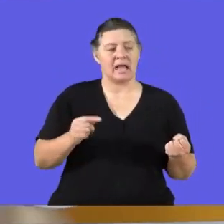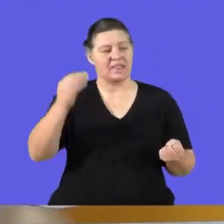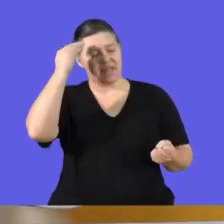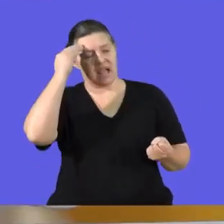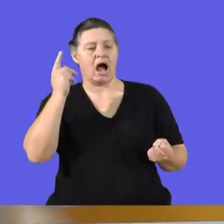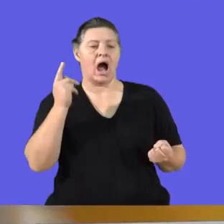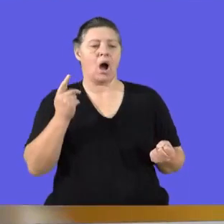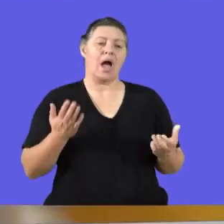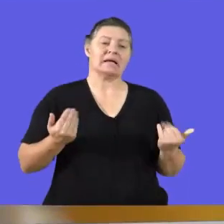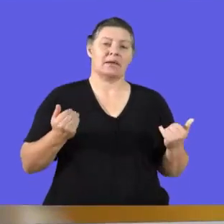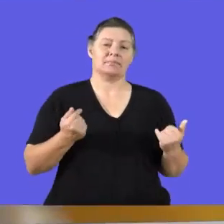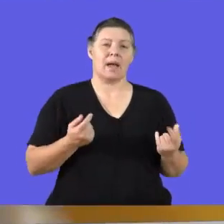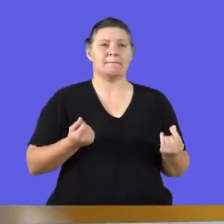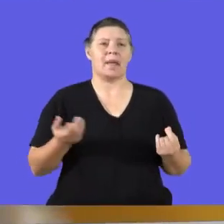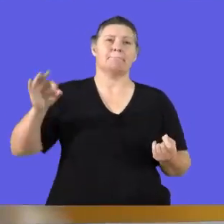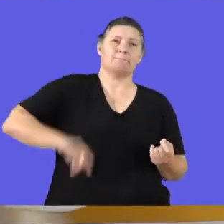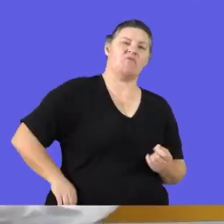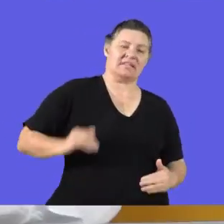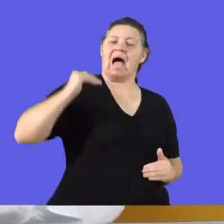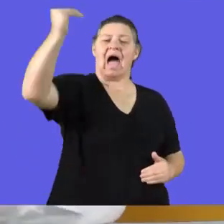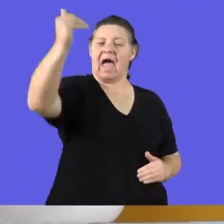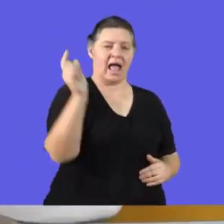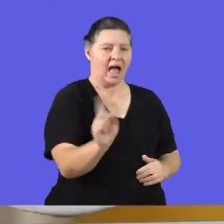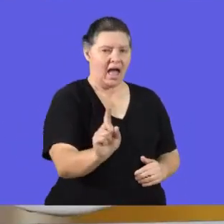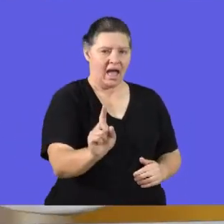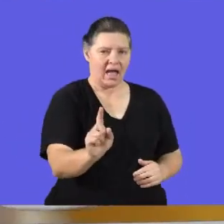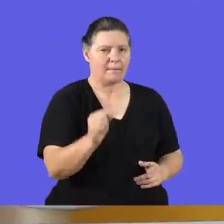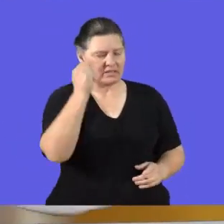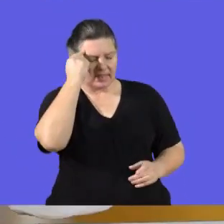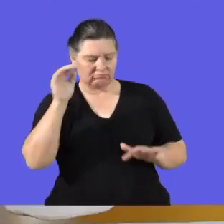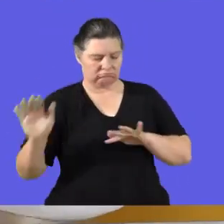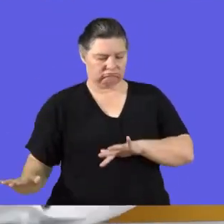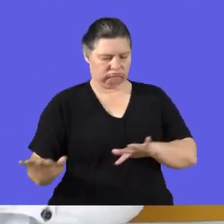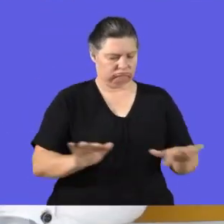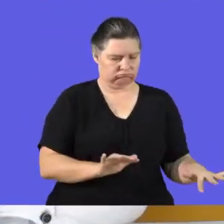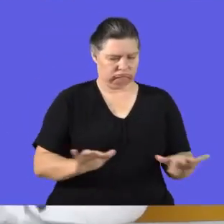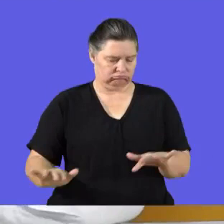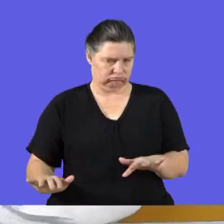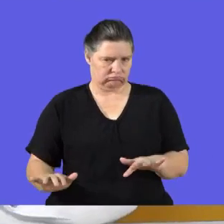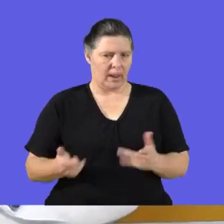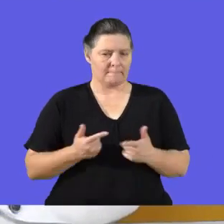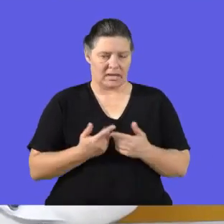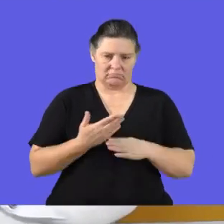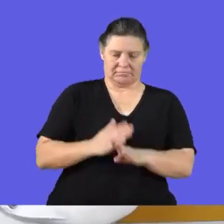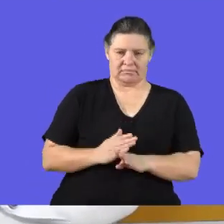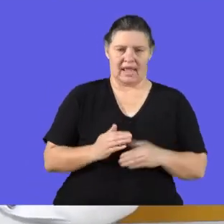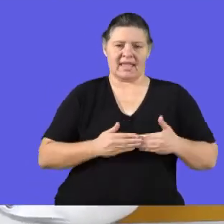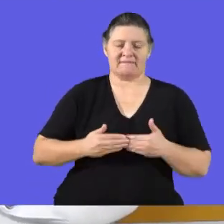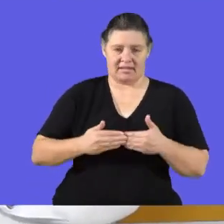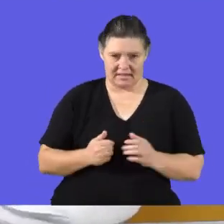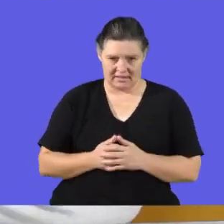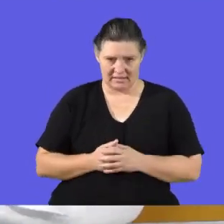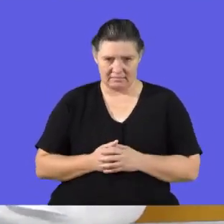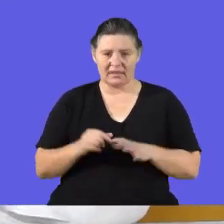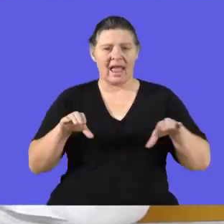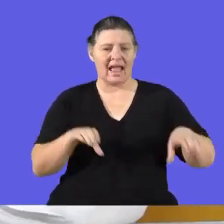must not be anticipating very high profits, but they must be conservative. That is the prudence